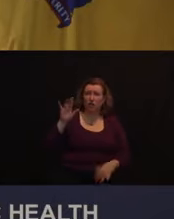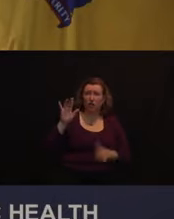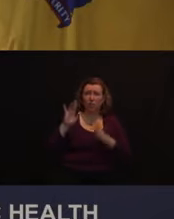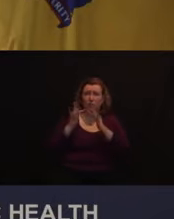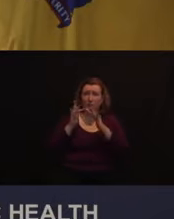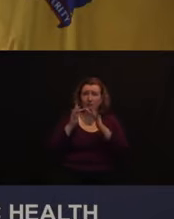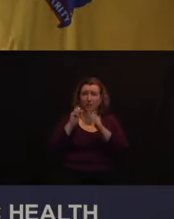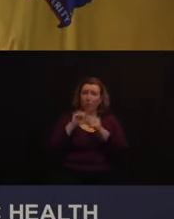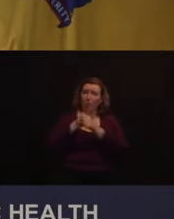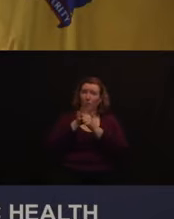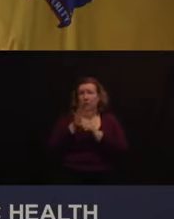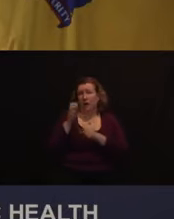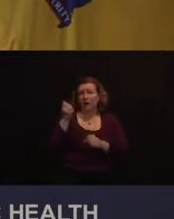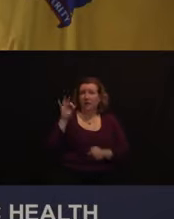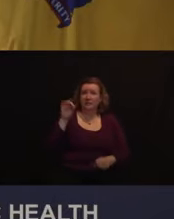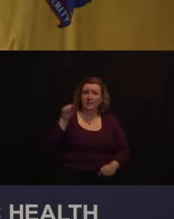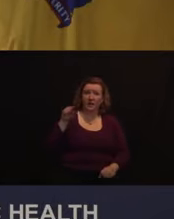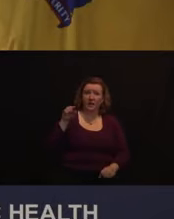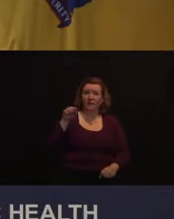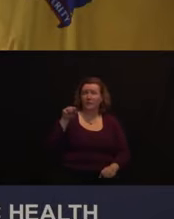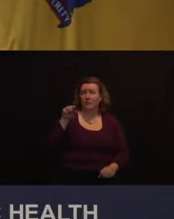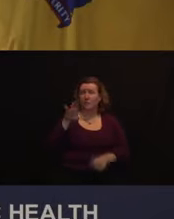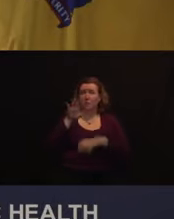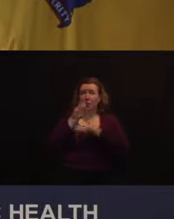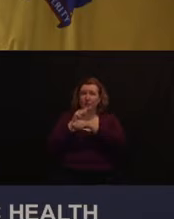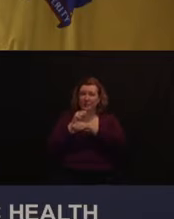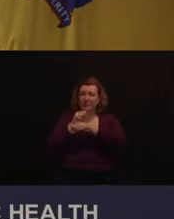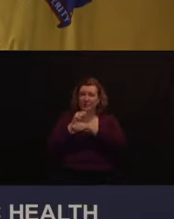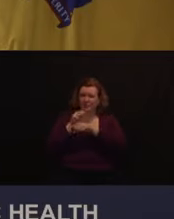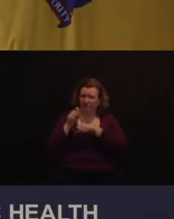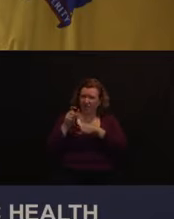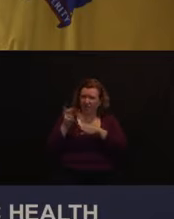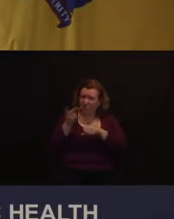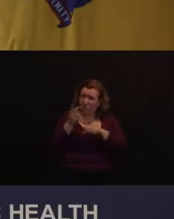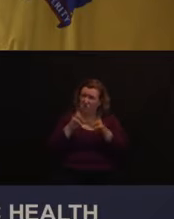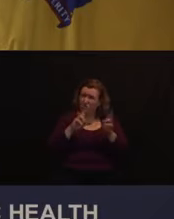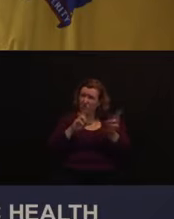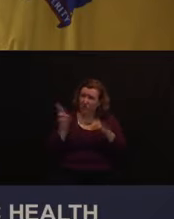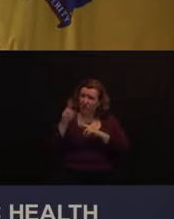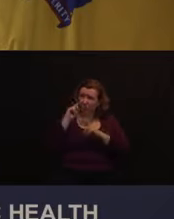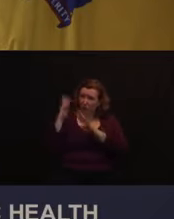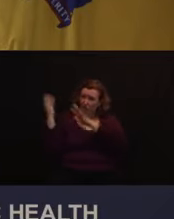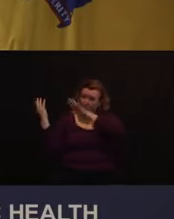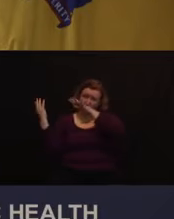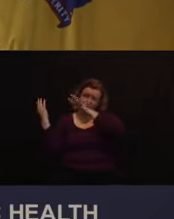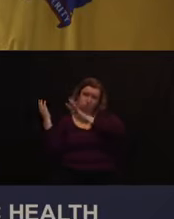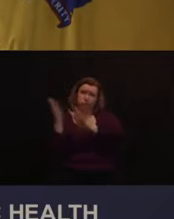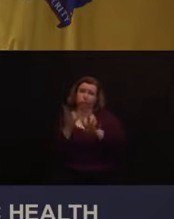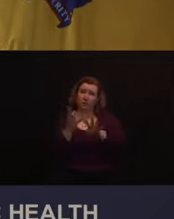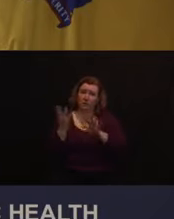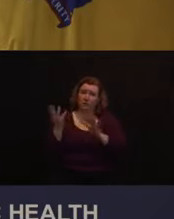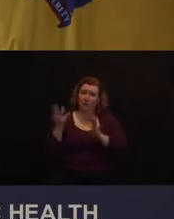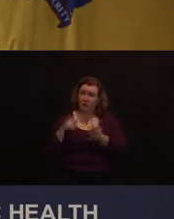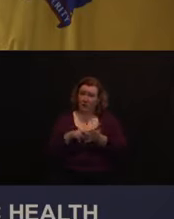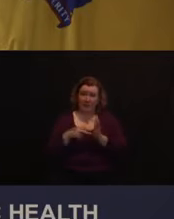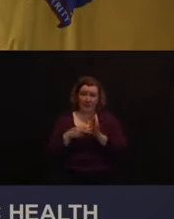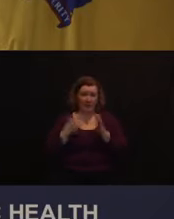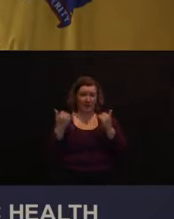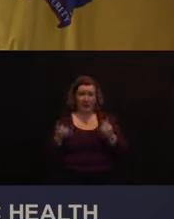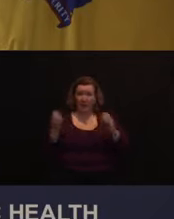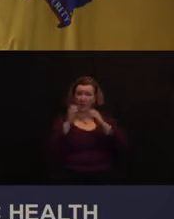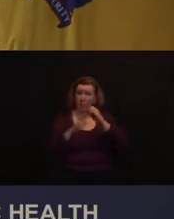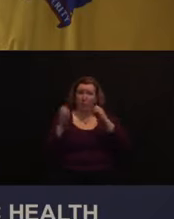COVID-19 vaccine appointment website? Is it ready for the traffic? Because you're talking about a large window of people. And then my